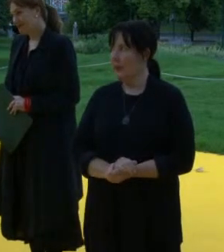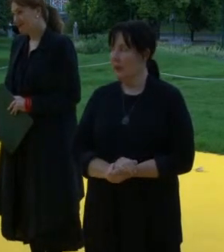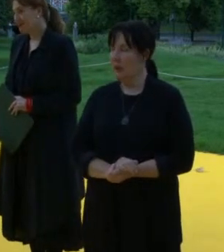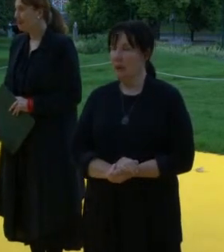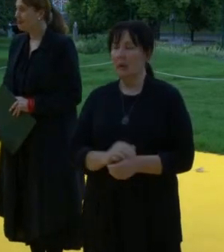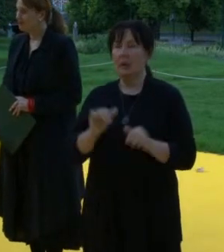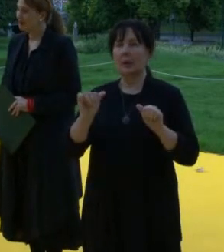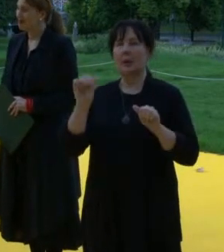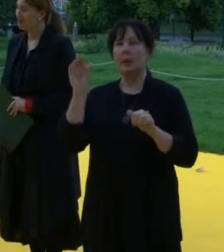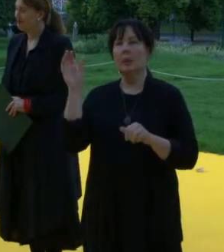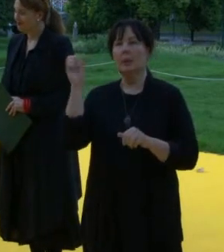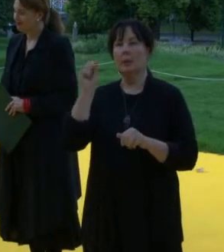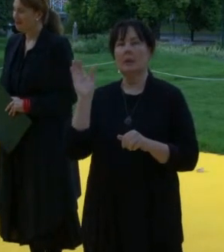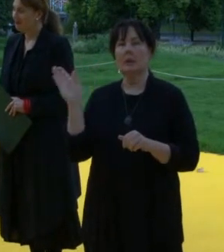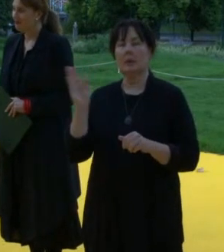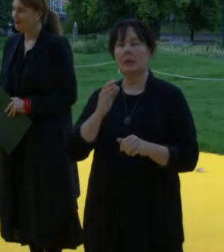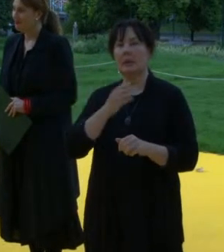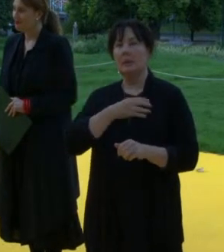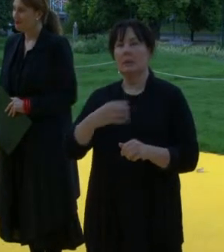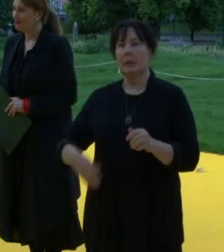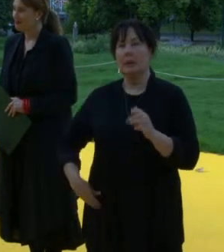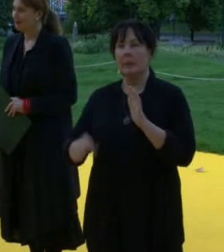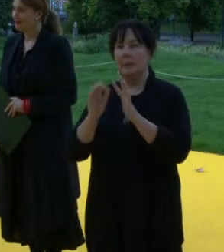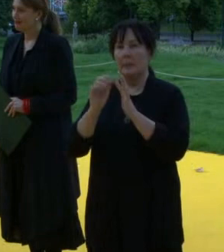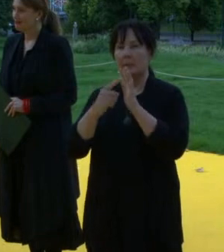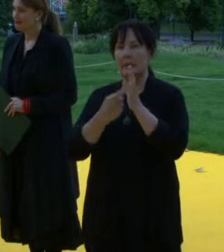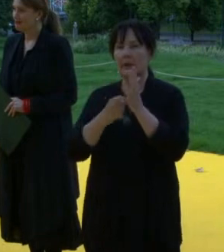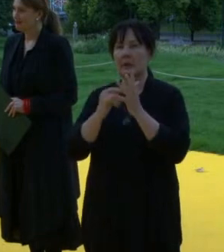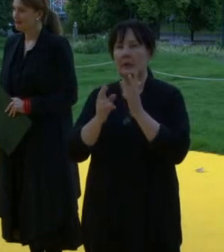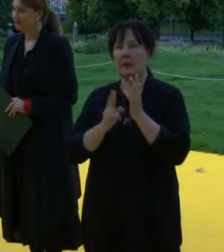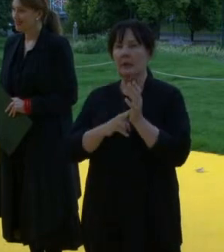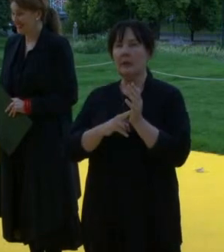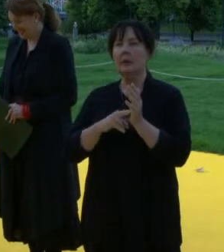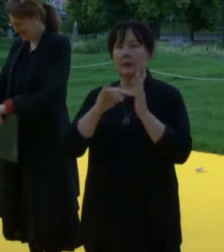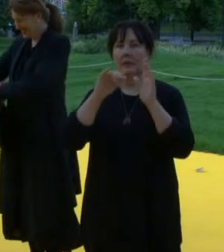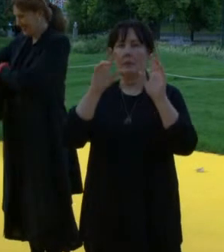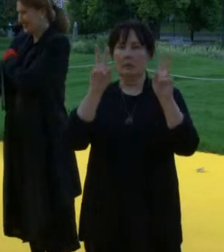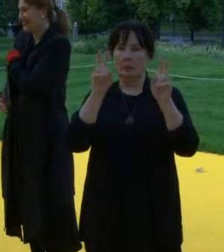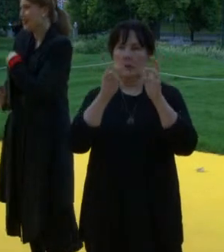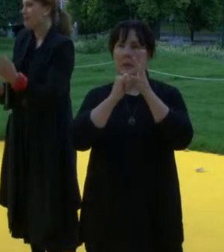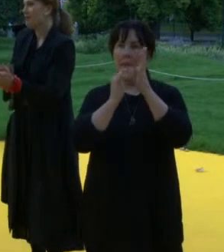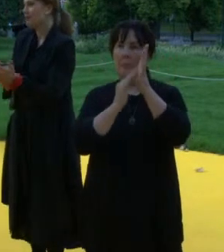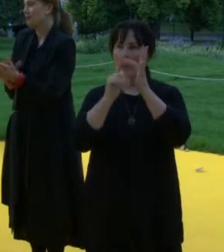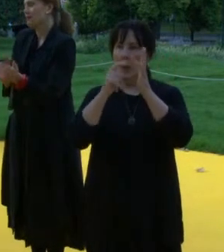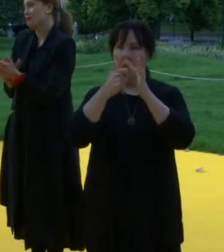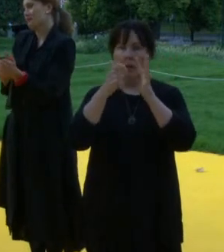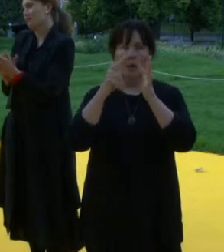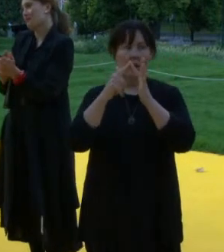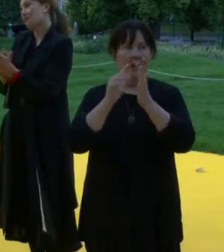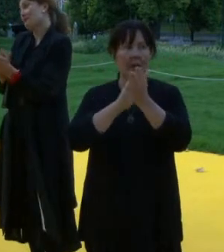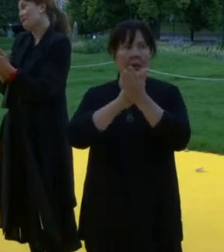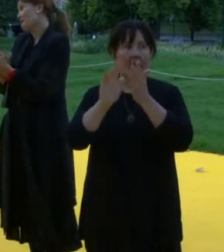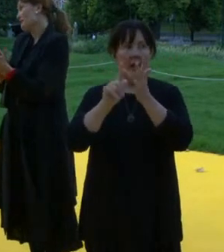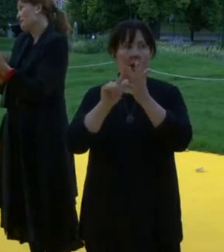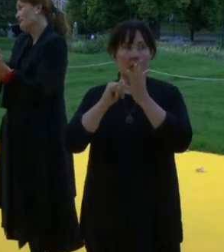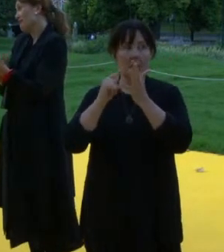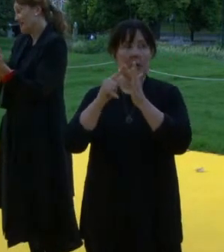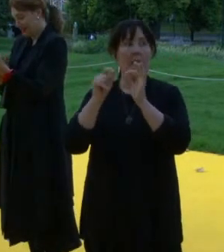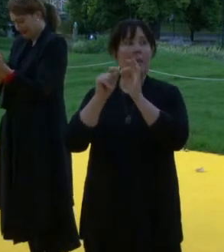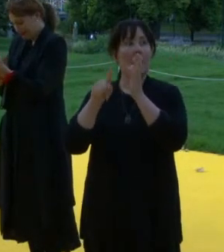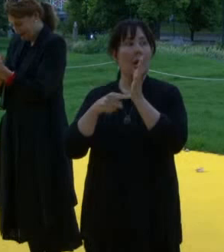Okay, so the winner for the prize for fiction is Smokehouse by Melissa Manning, University of Queensland